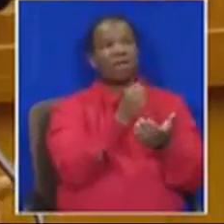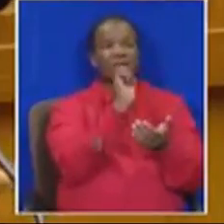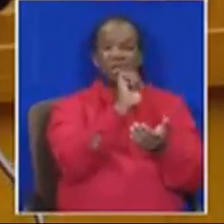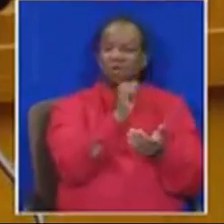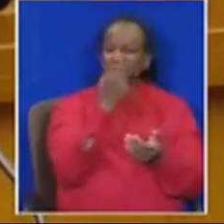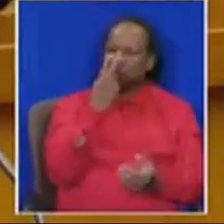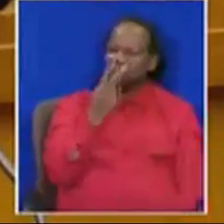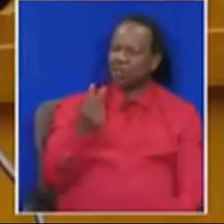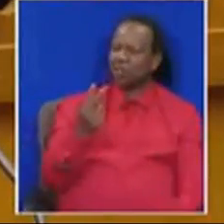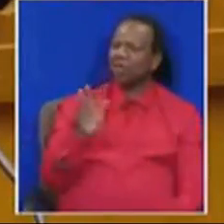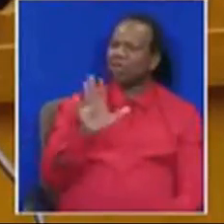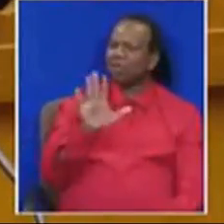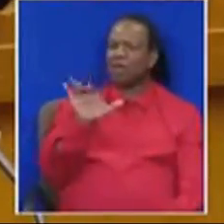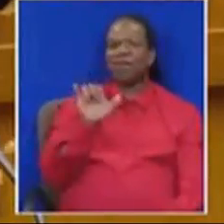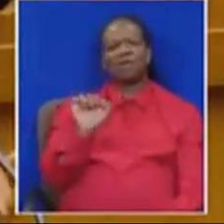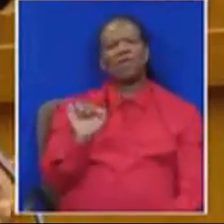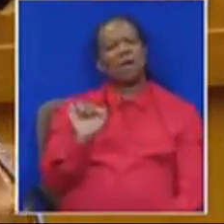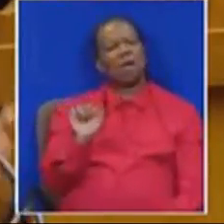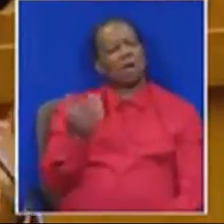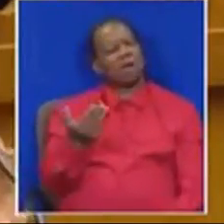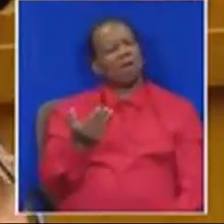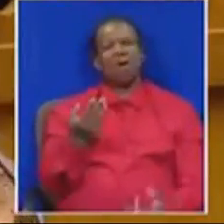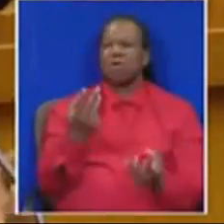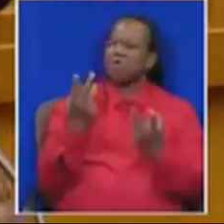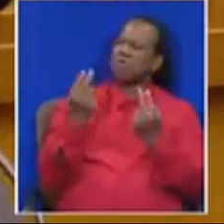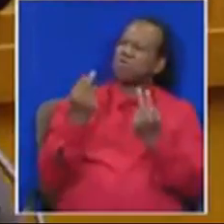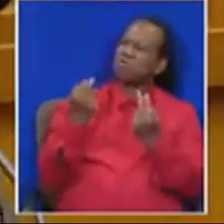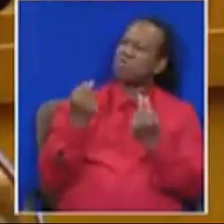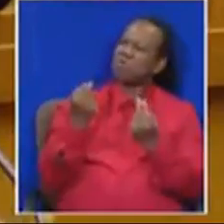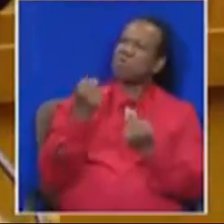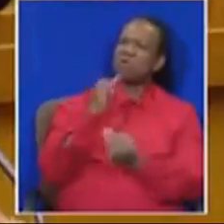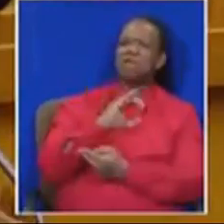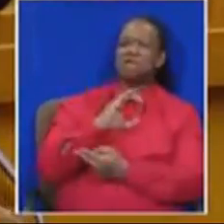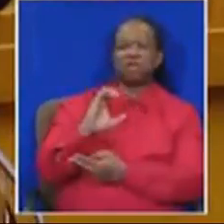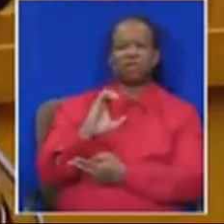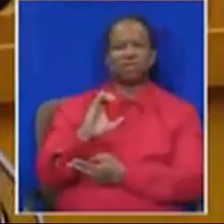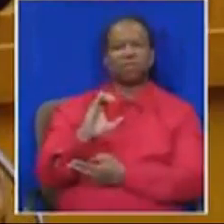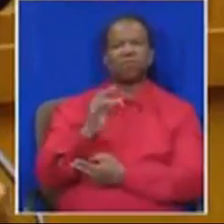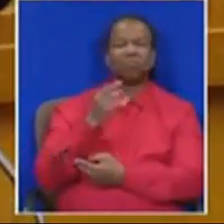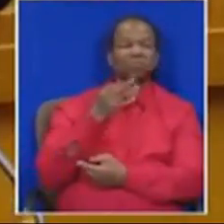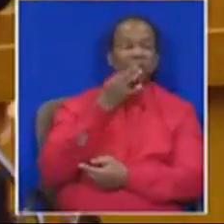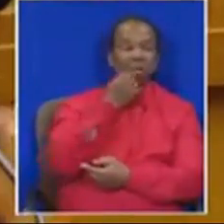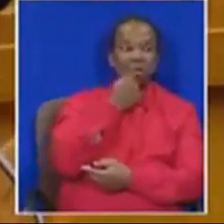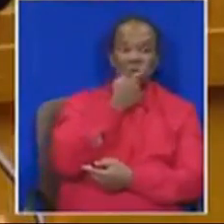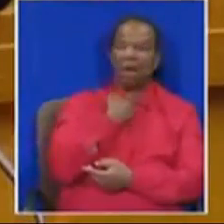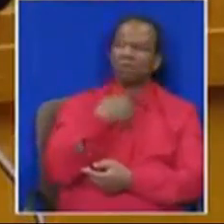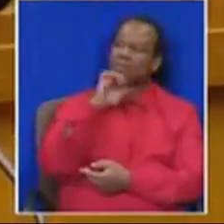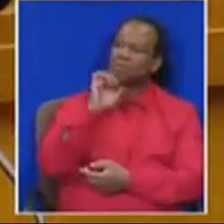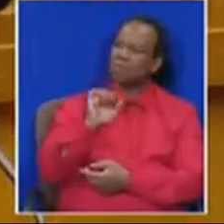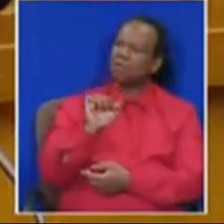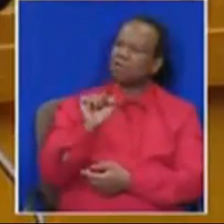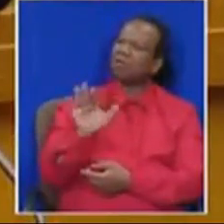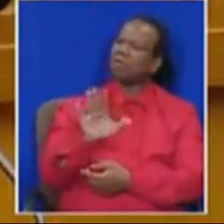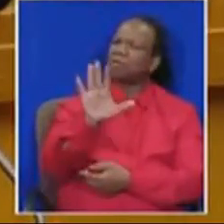anew, with a new prism. And they can see that change is on the way in